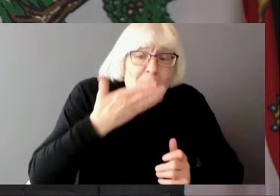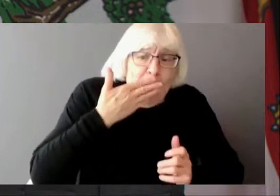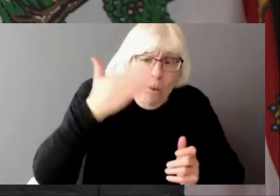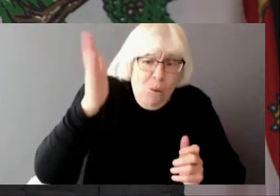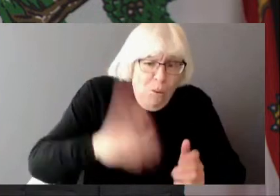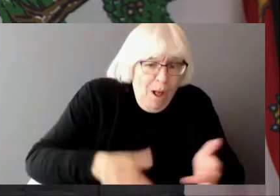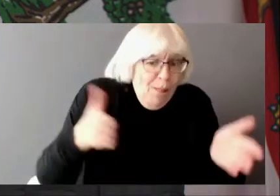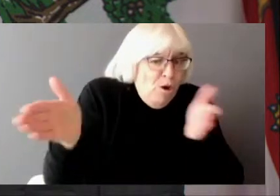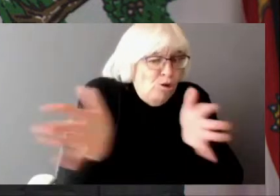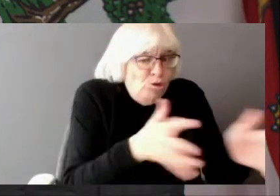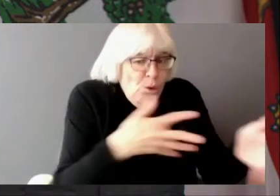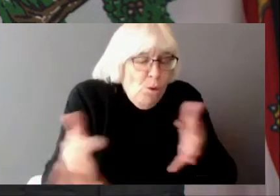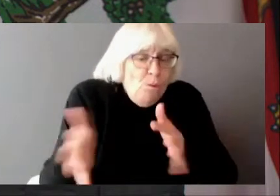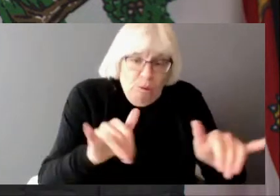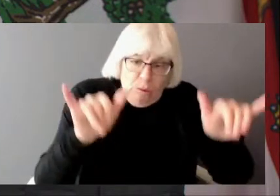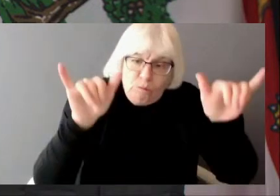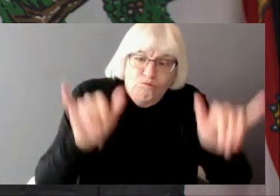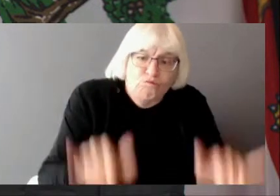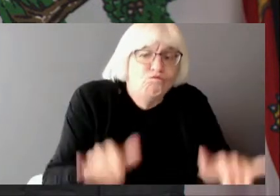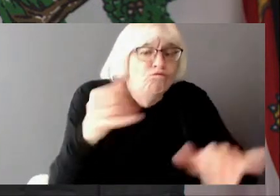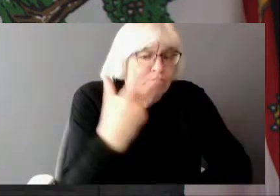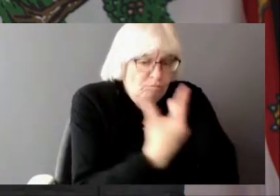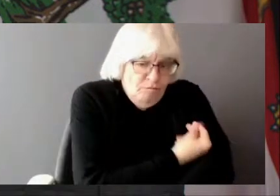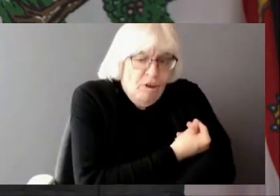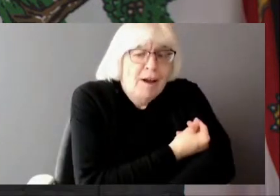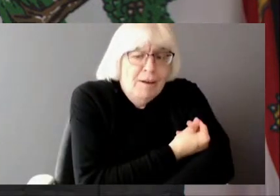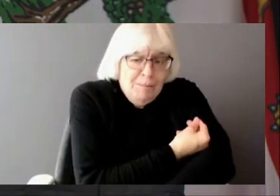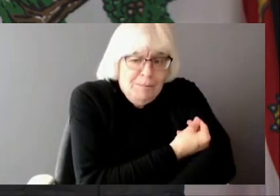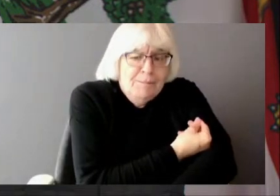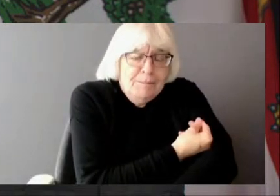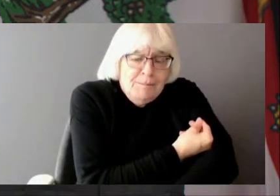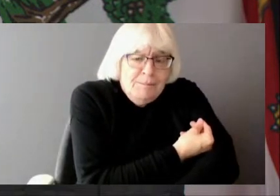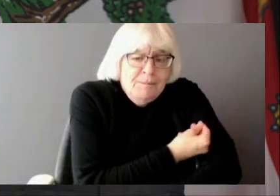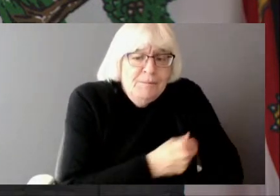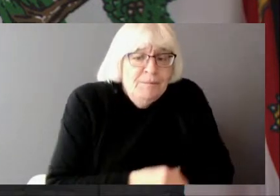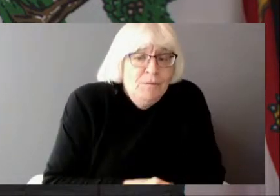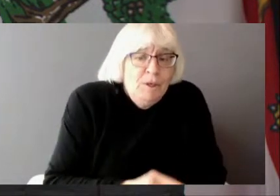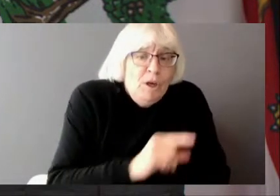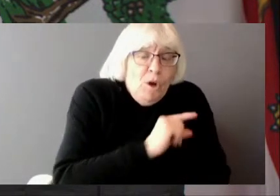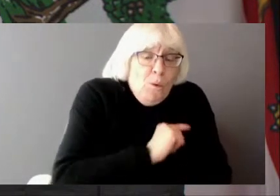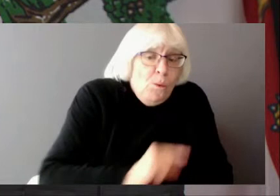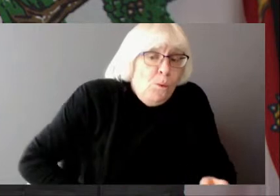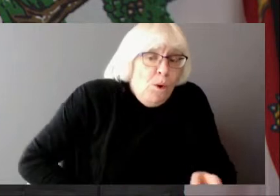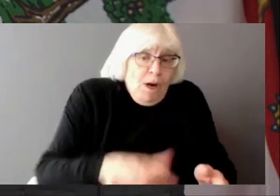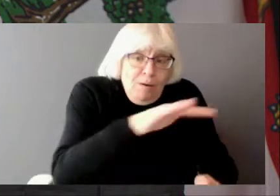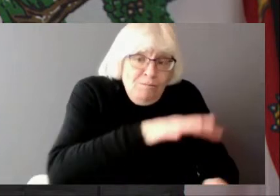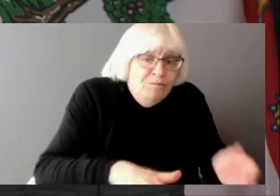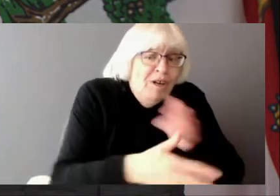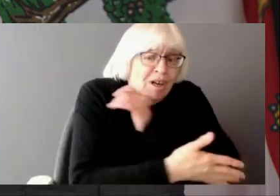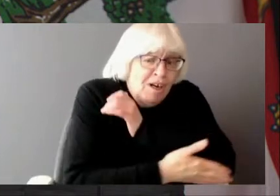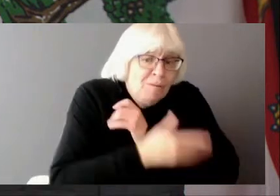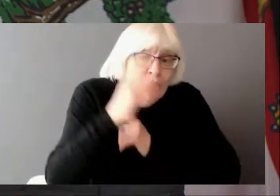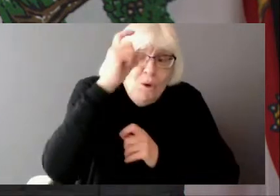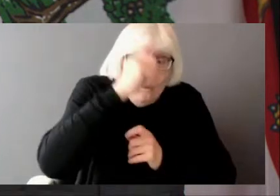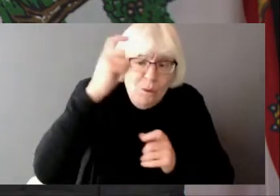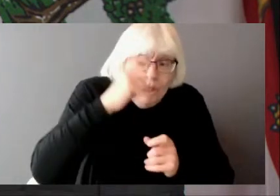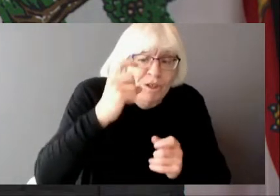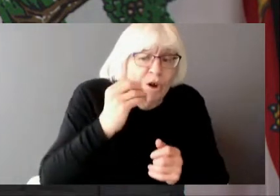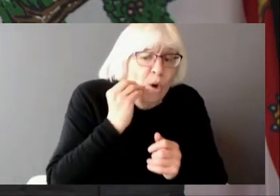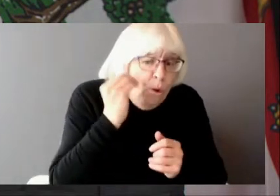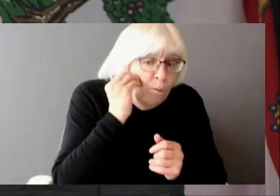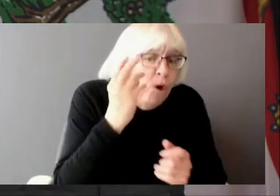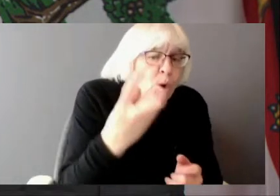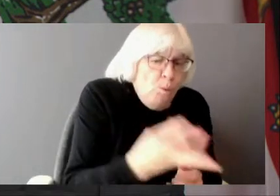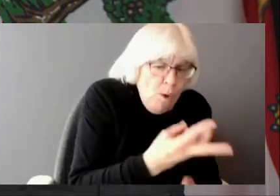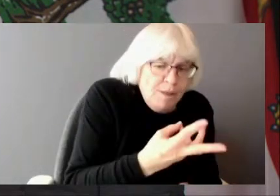that are happening for Queens County Residential Services homes will be happening tomorrow, and Thursday and Friday we'll be going to the